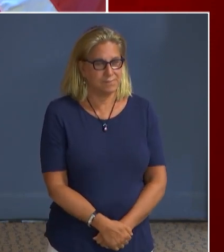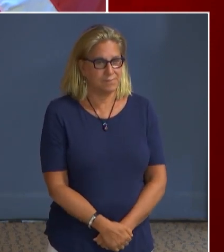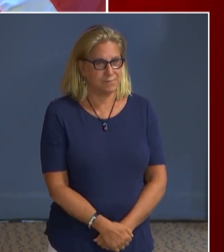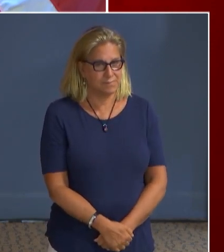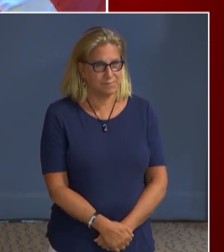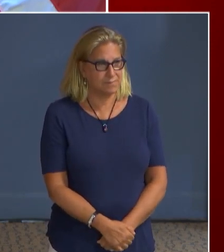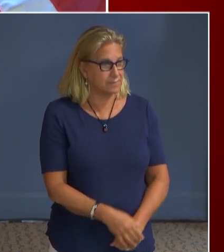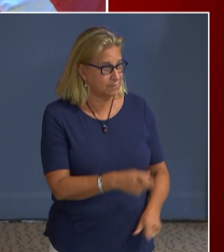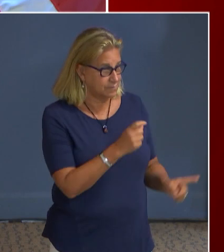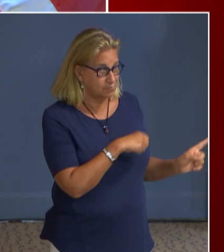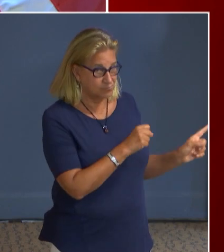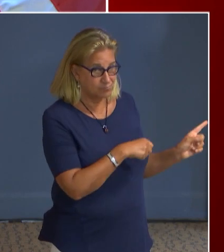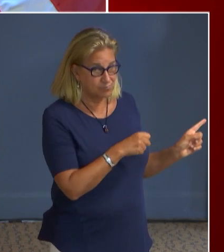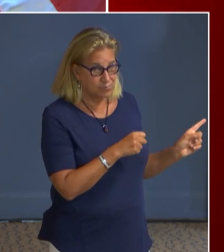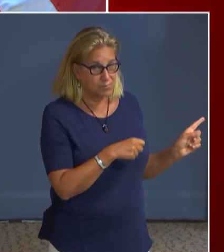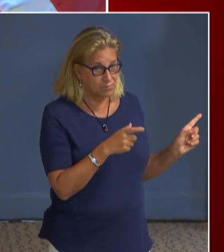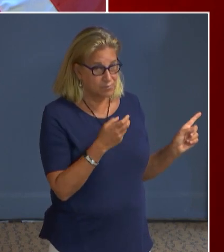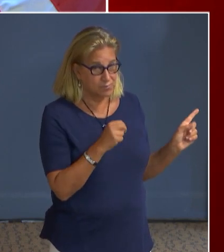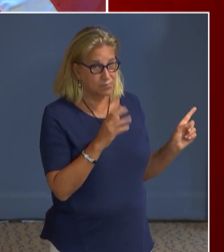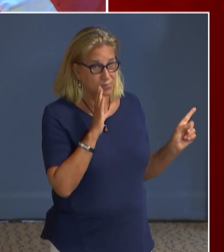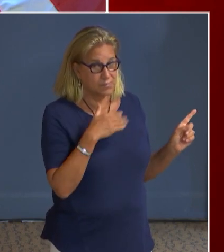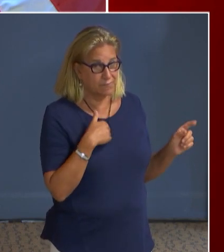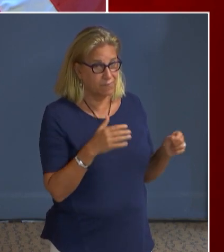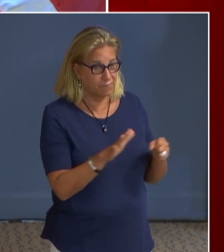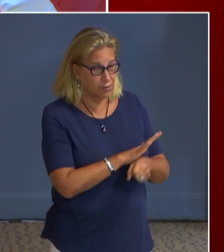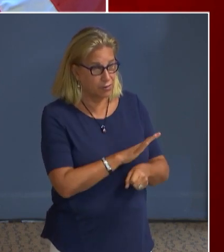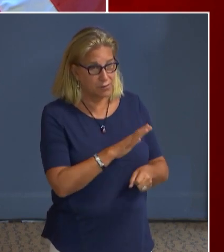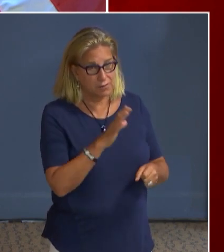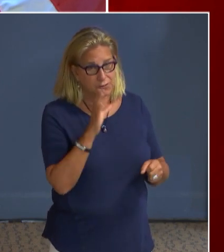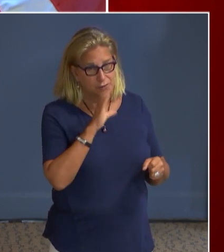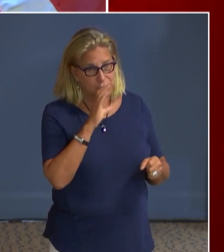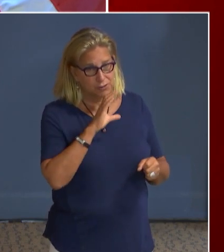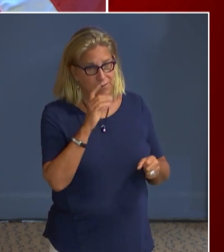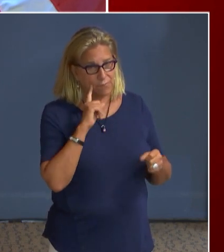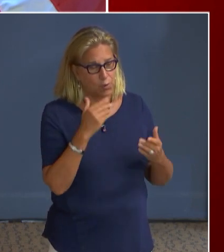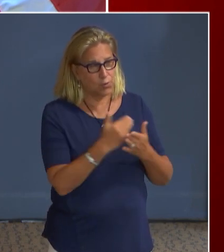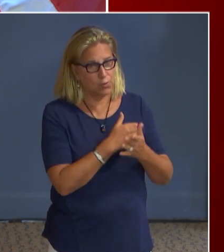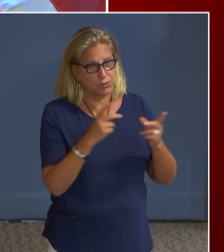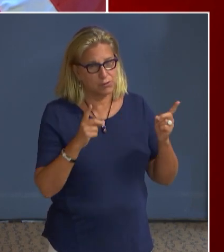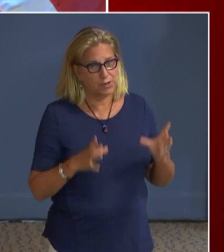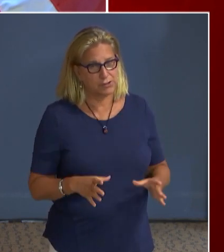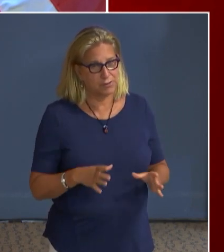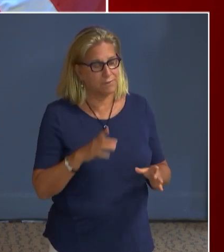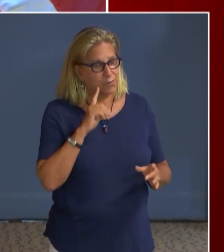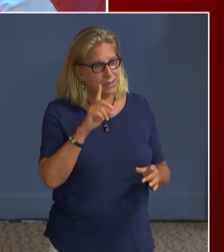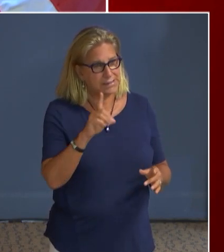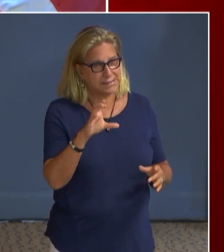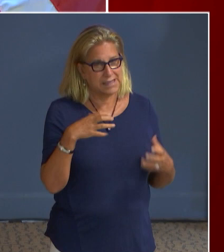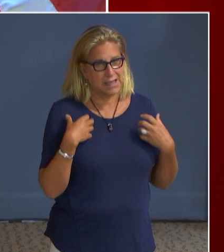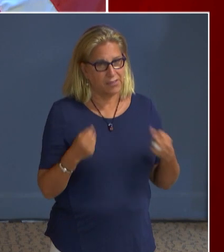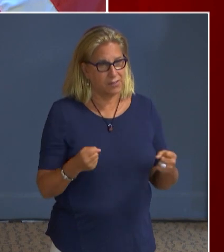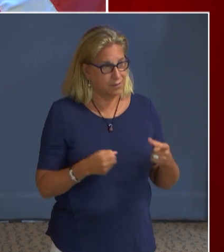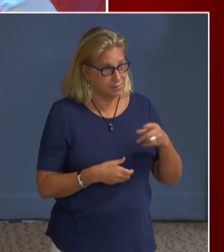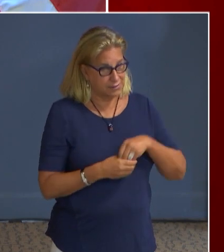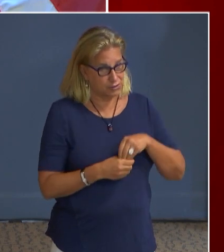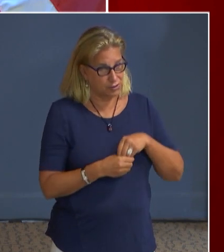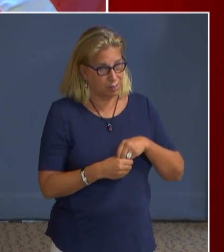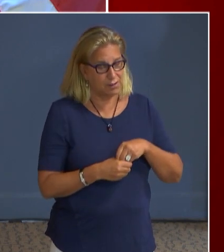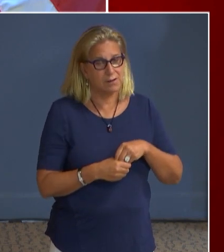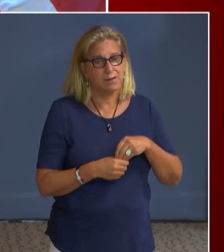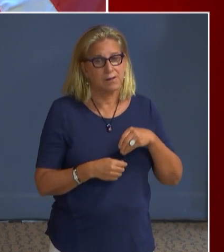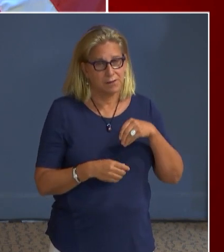yes, and then we will have a full search for the director of DC Health. And that's somebody internally? It will be an